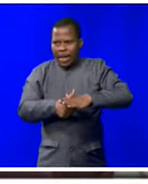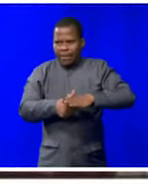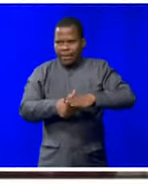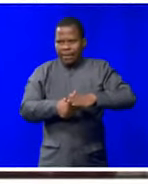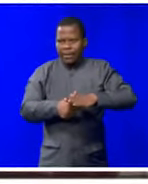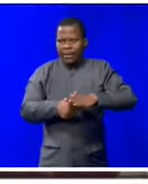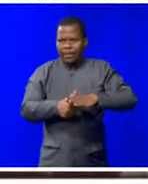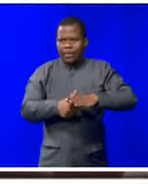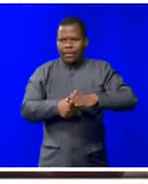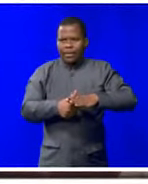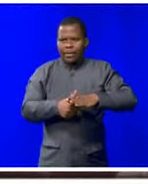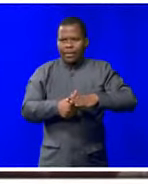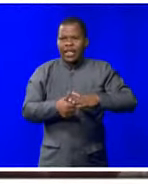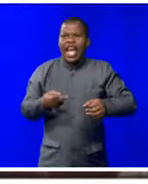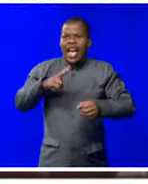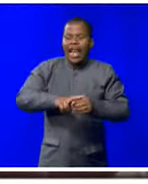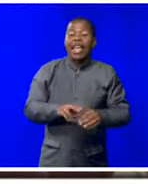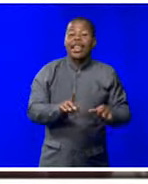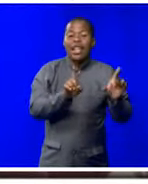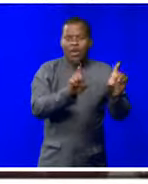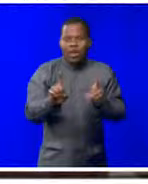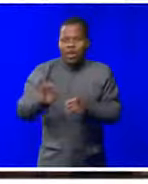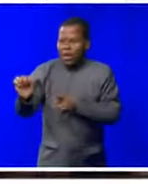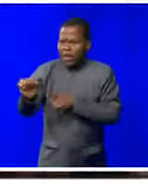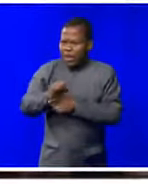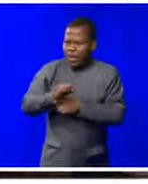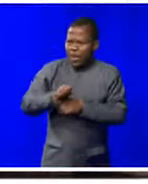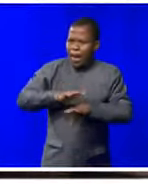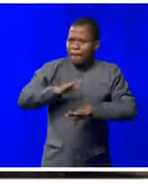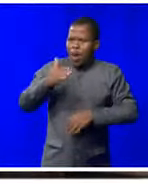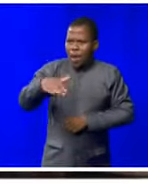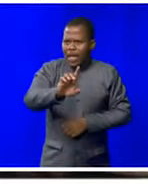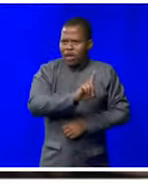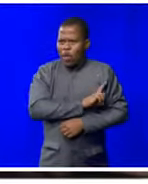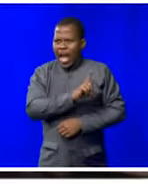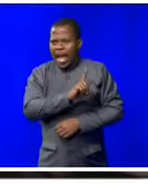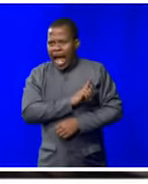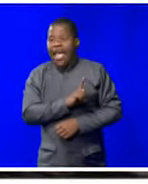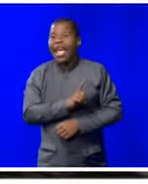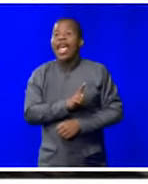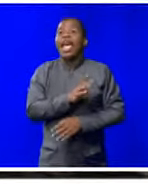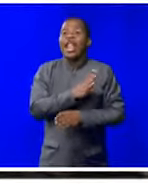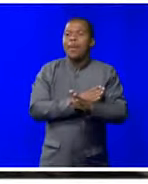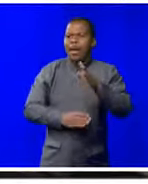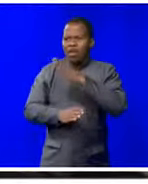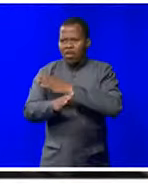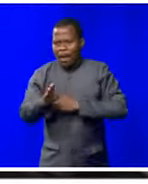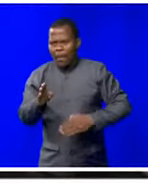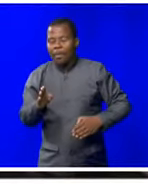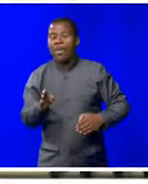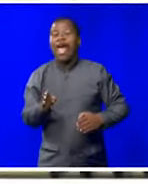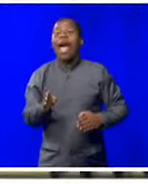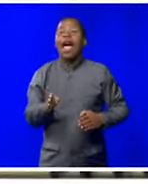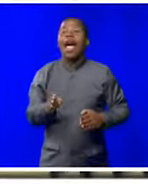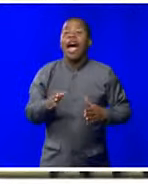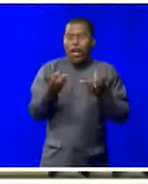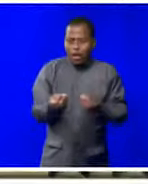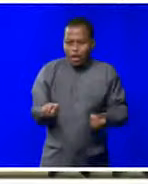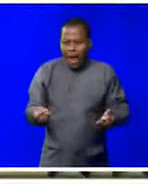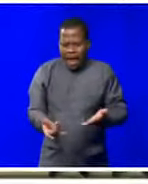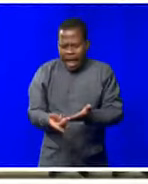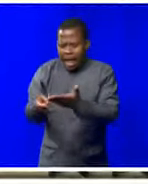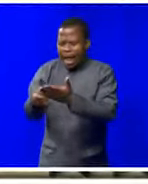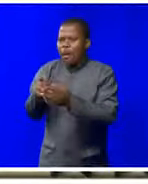of in-service training for teachers to ensure the environment is conducive for learners with special needs. Sibonge